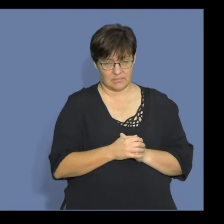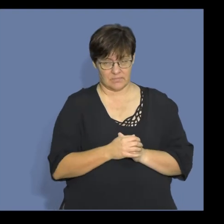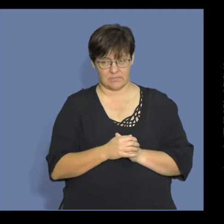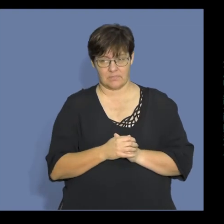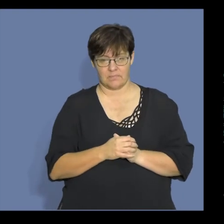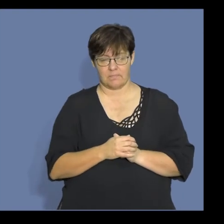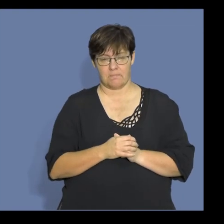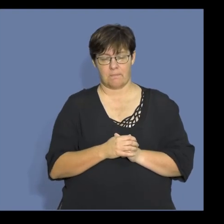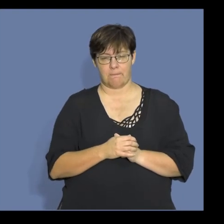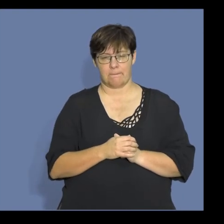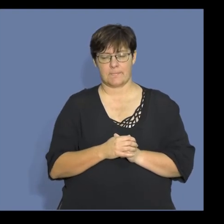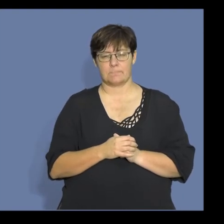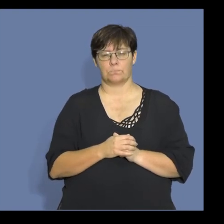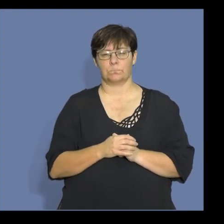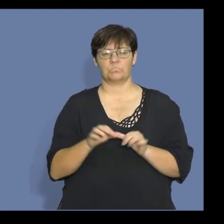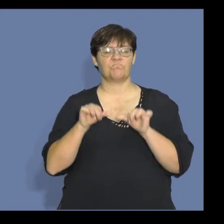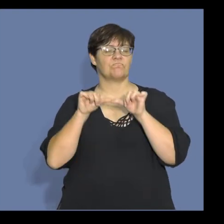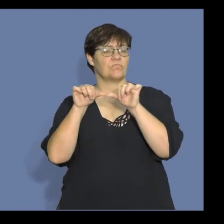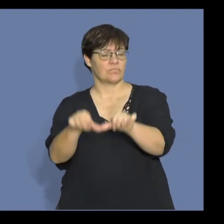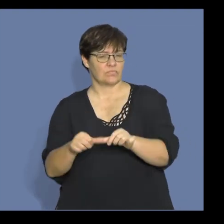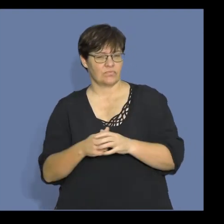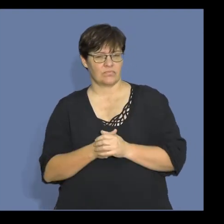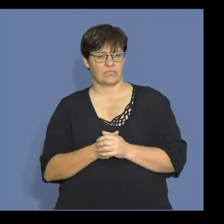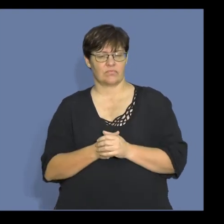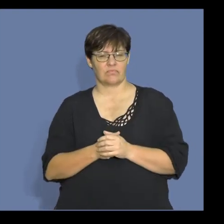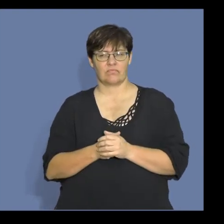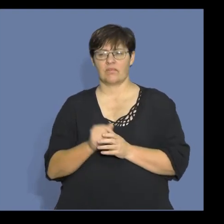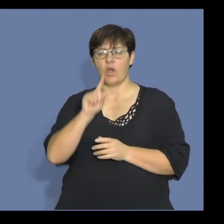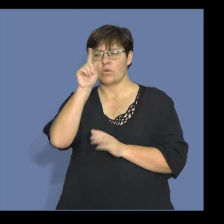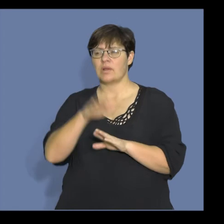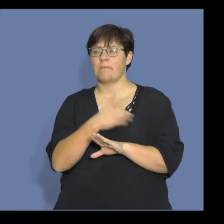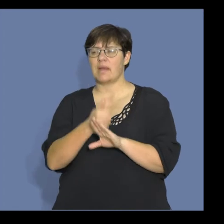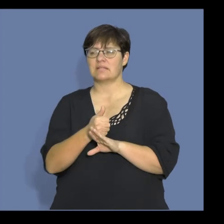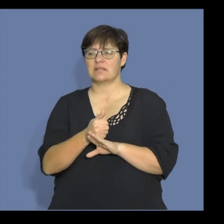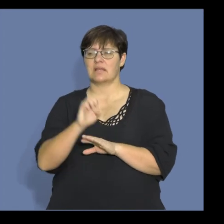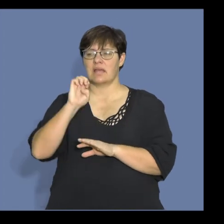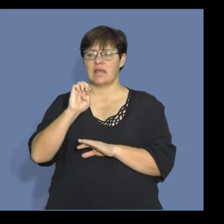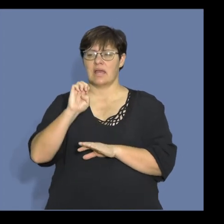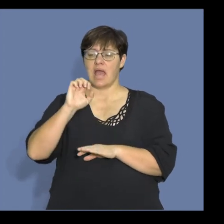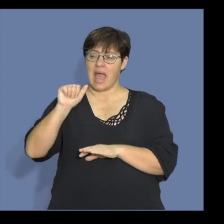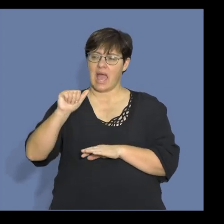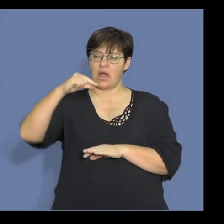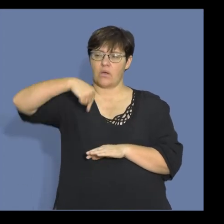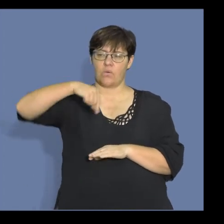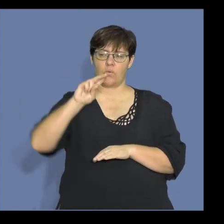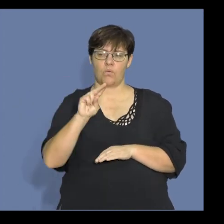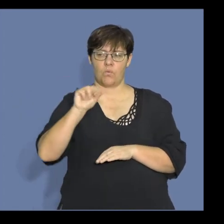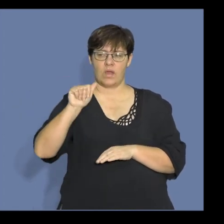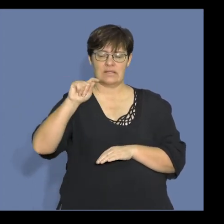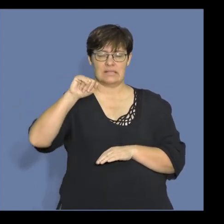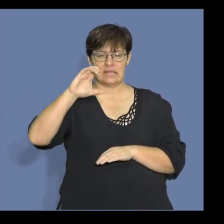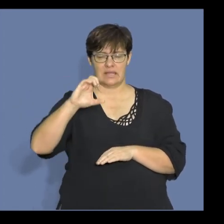of soil. Let's move on to a question based on an aquatic